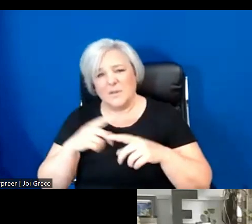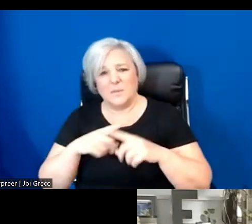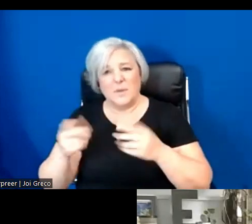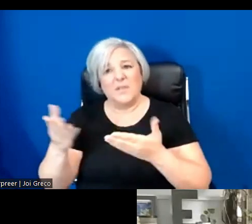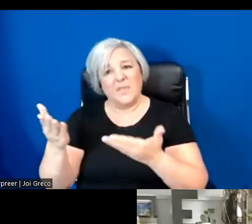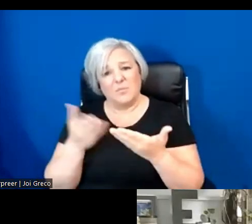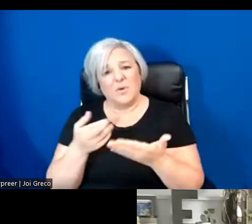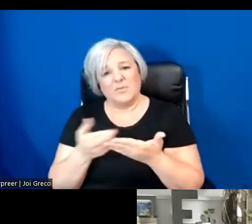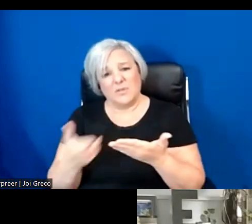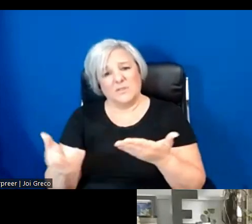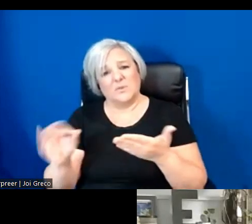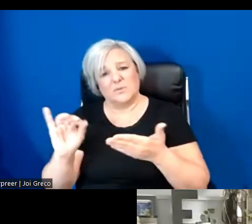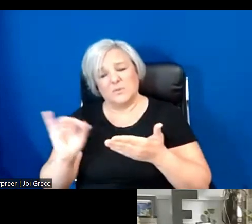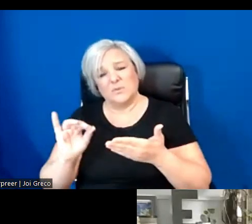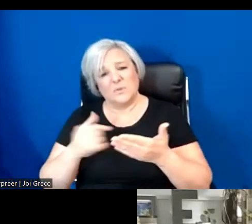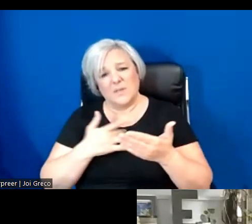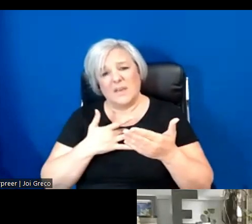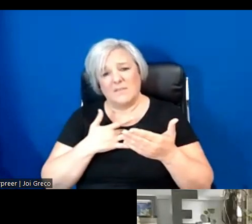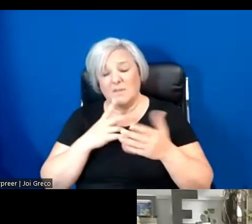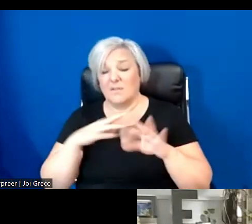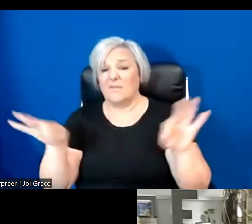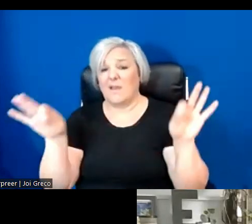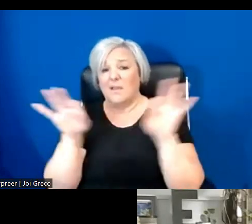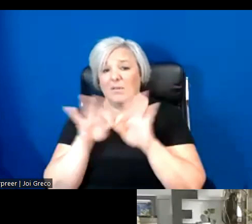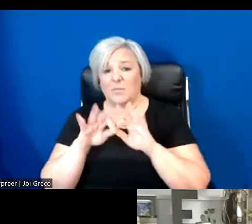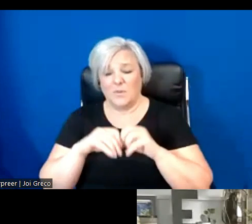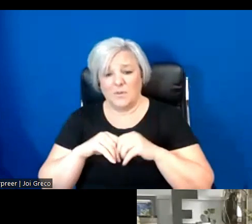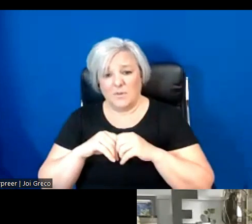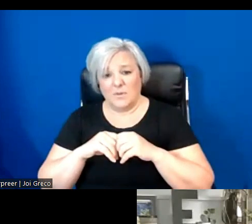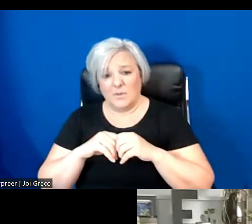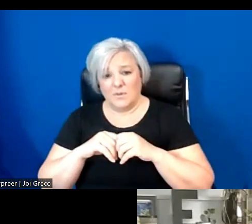resources that I think are valuable. So I think it's,